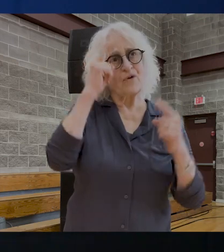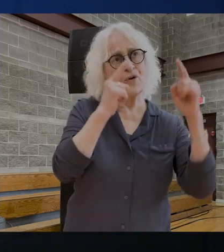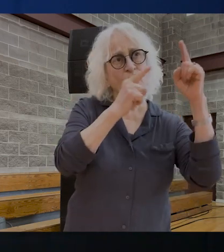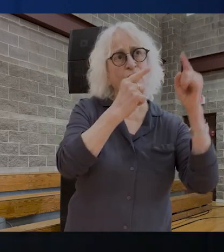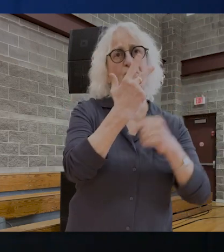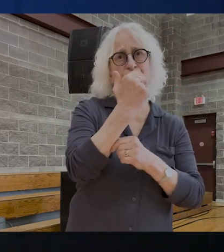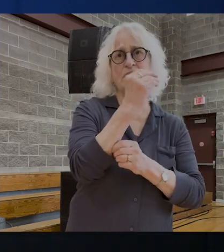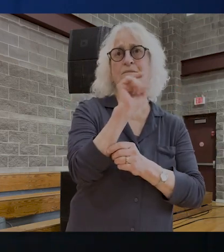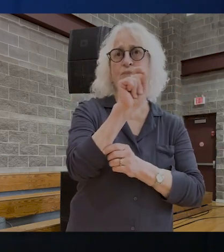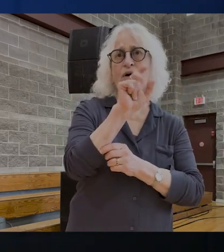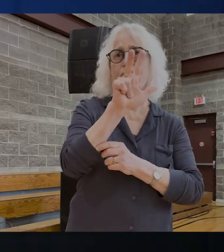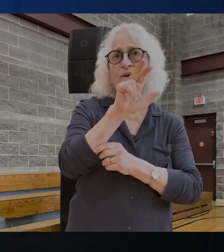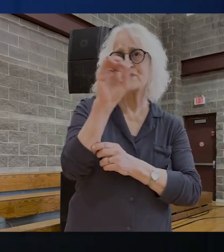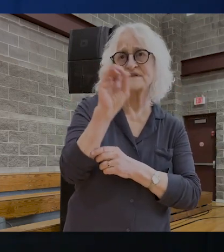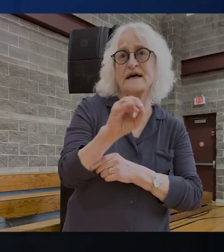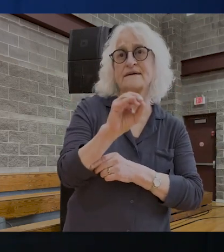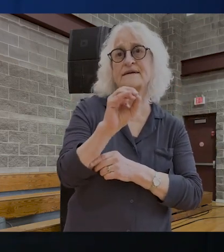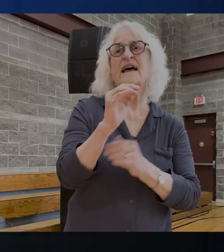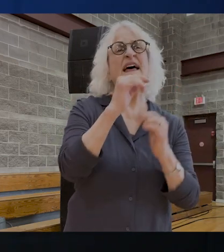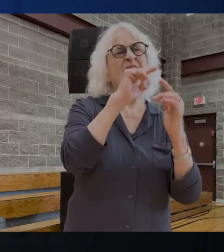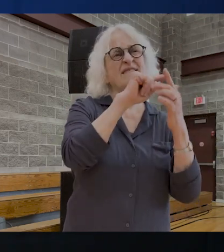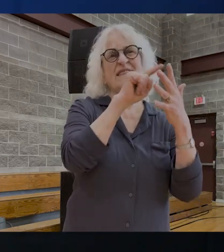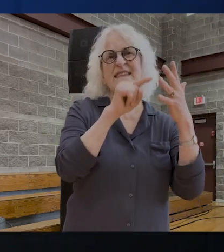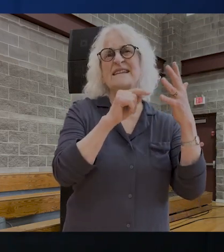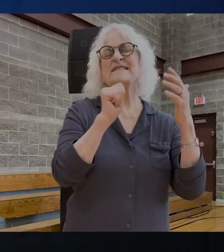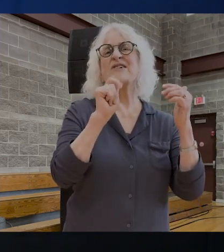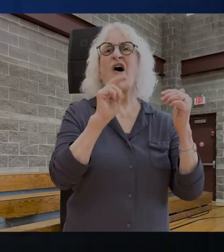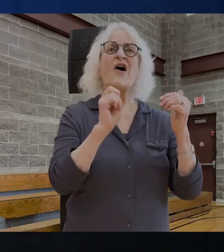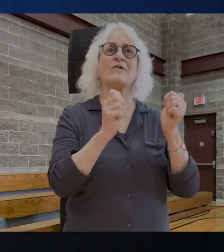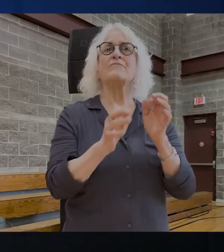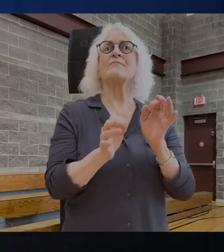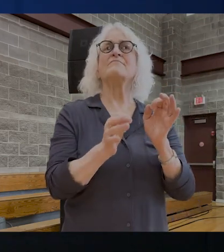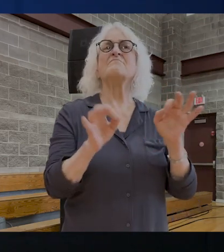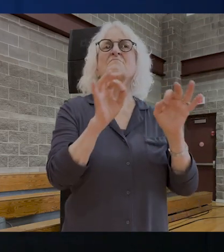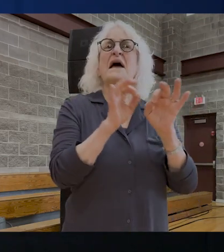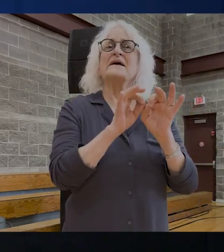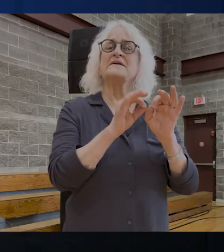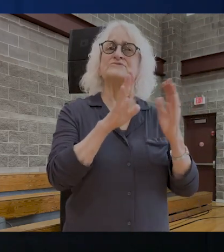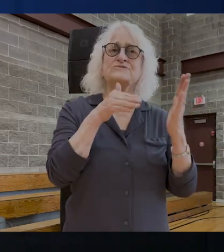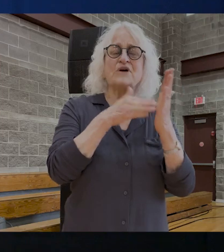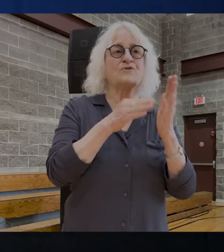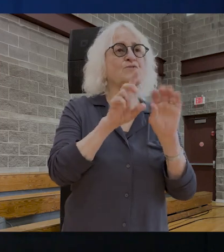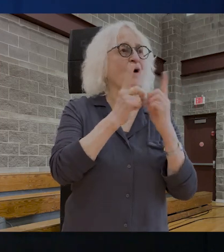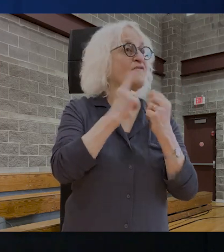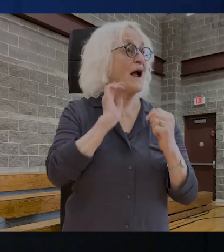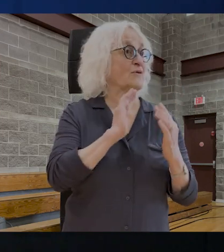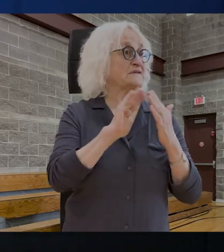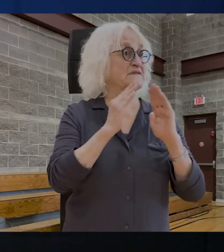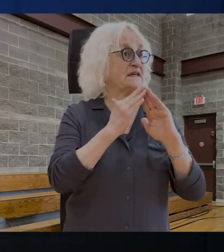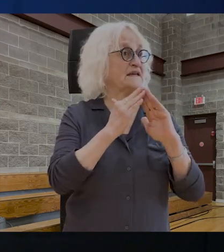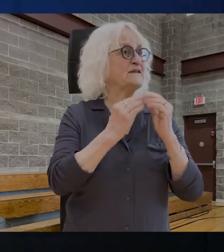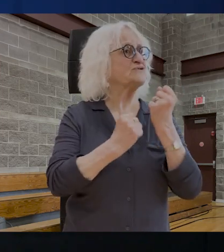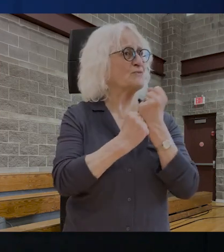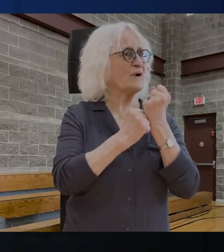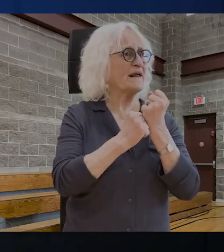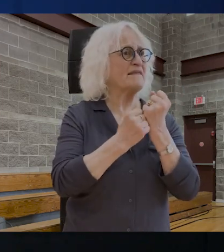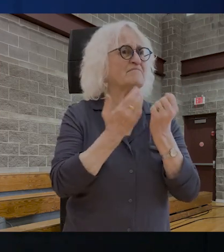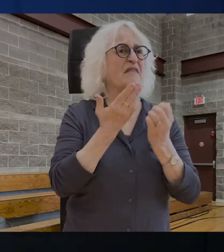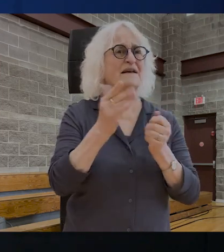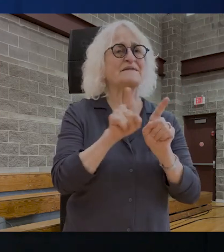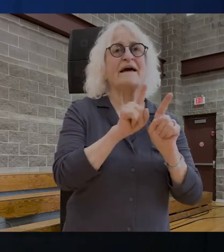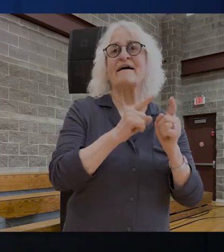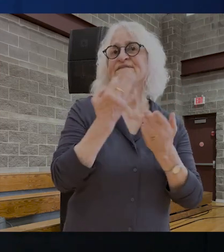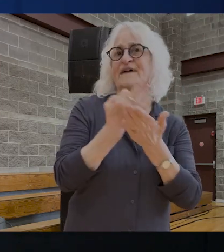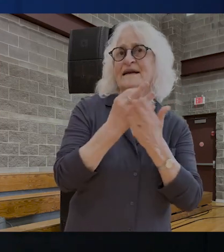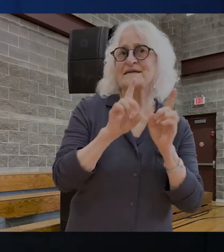at 13.3%. Those are our main central departments for the city supporting operations like the